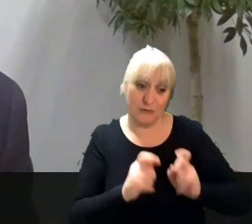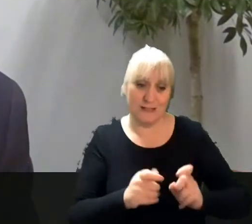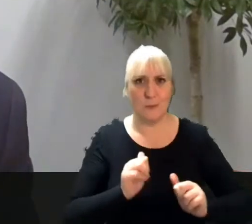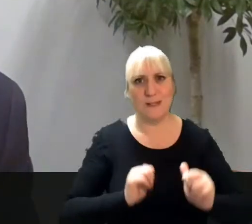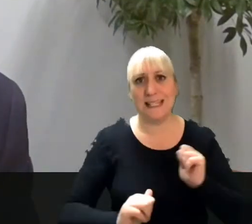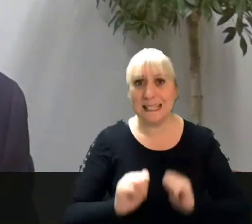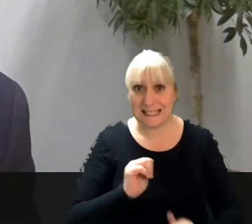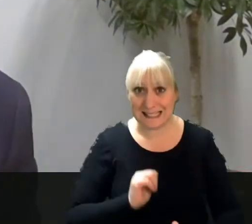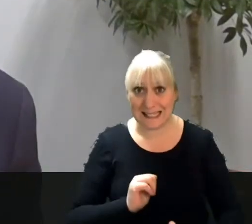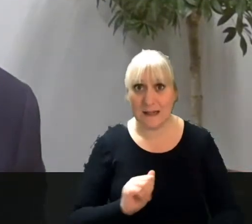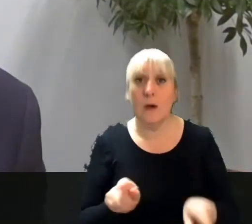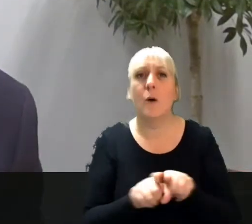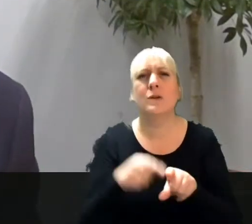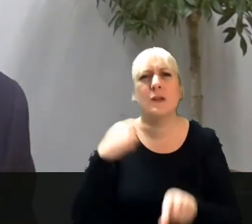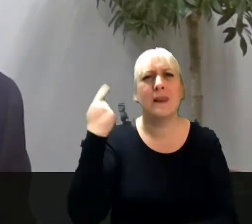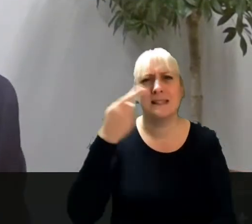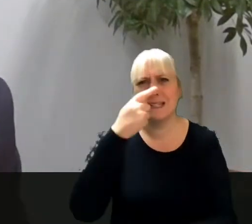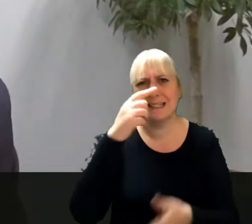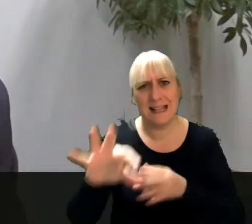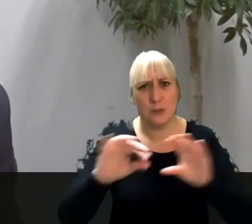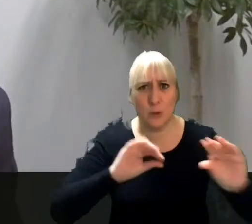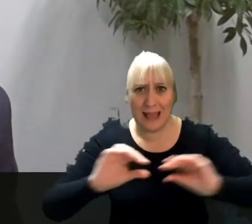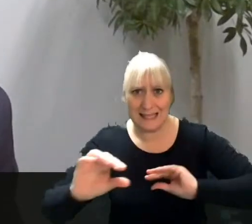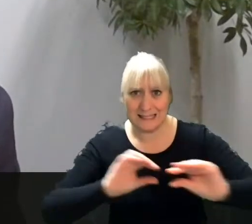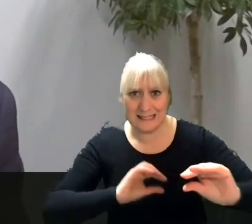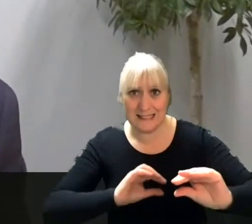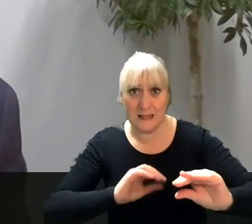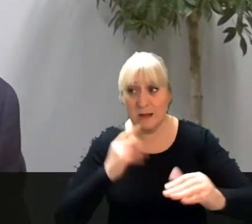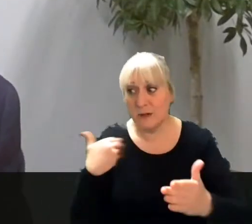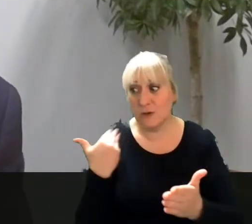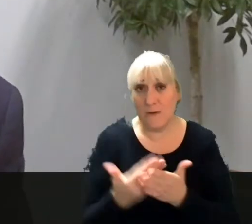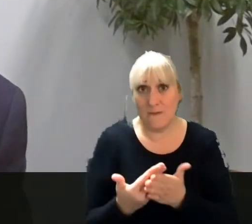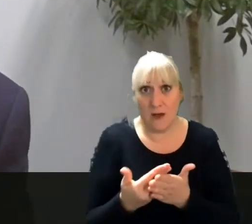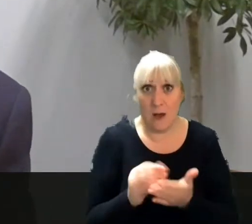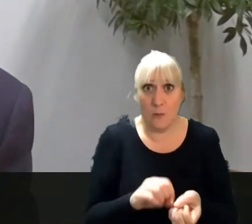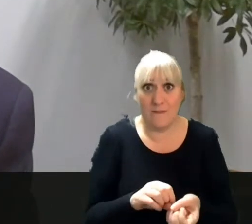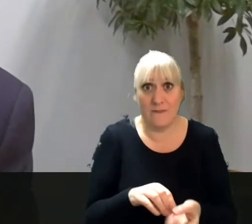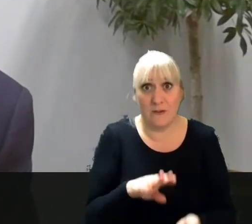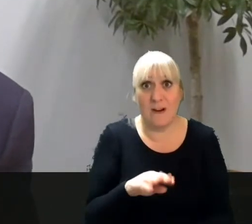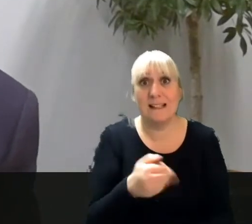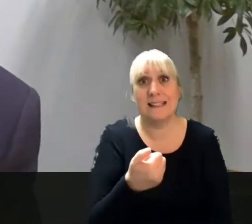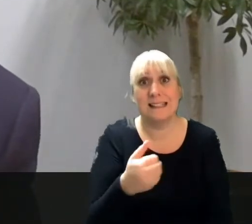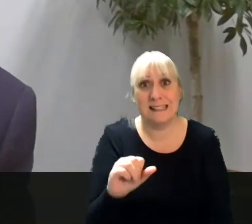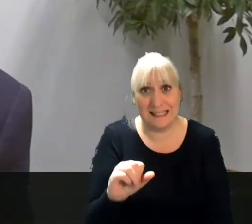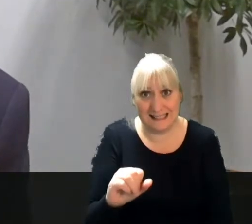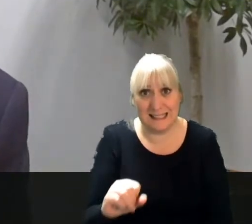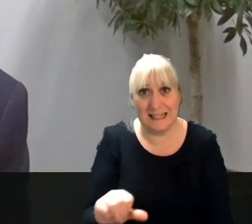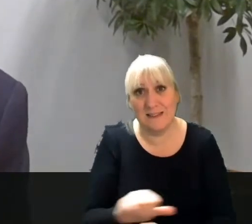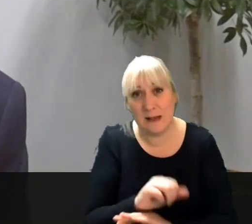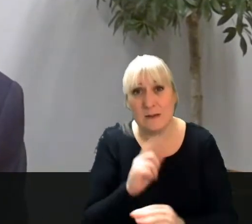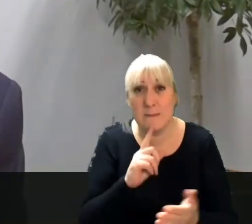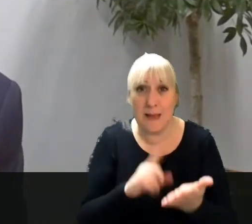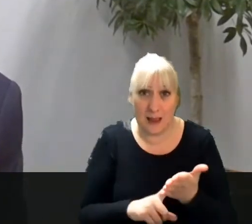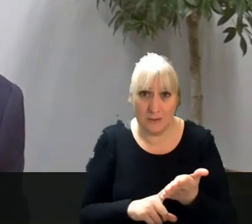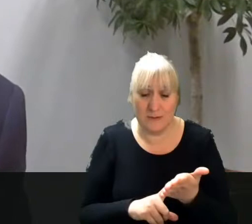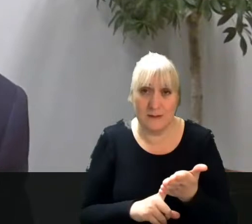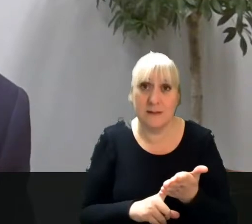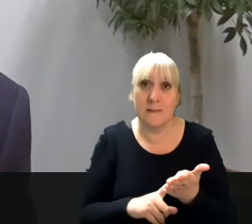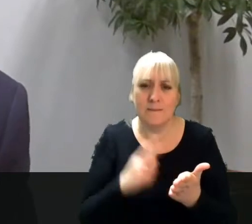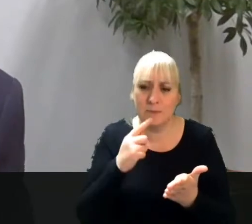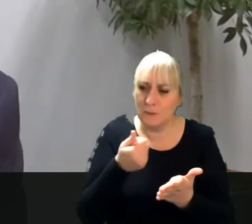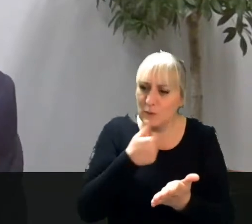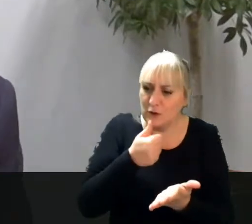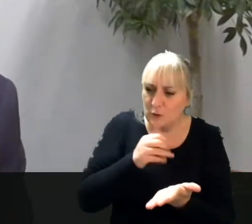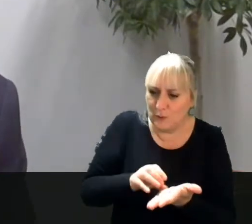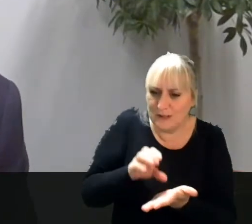far raised more than £60,000 through City Hall, which will go towards youth homeless people. There's a big